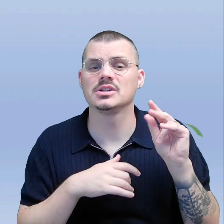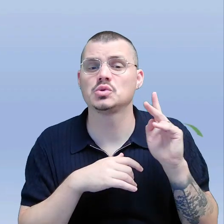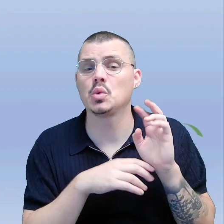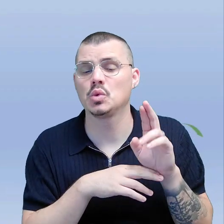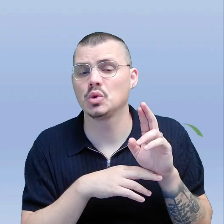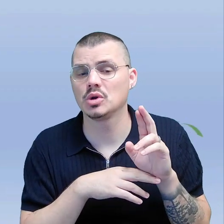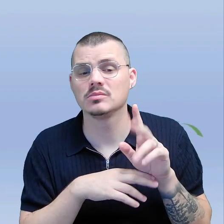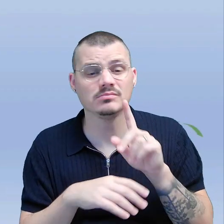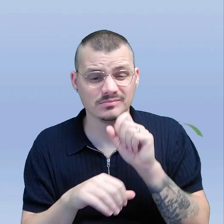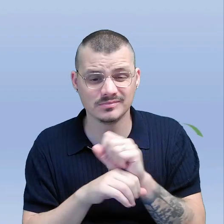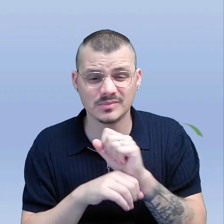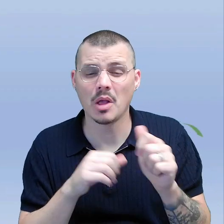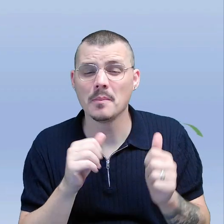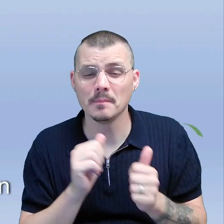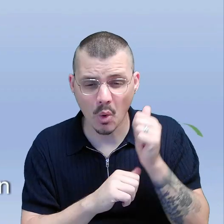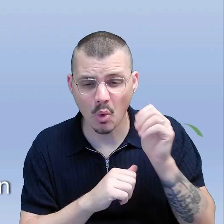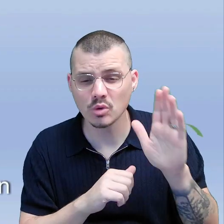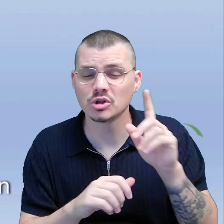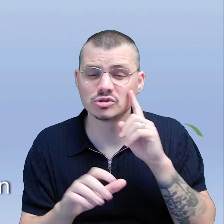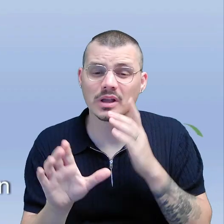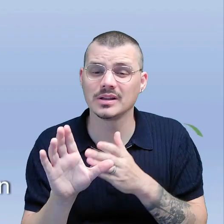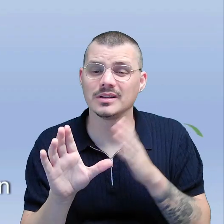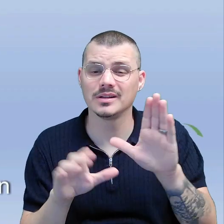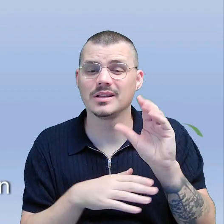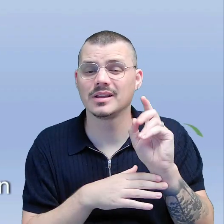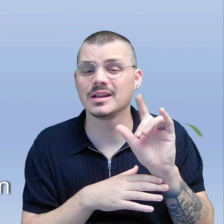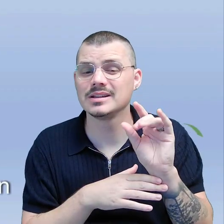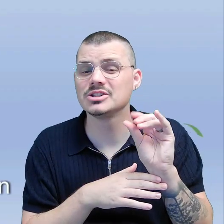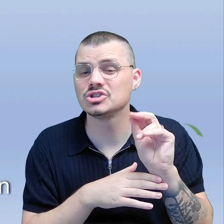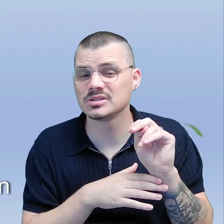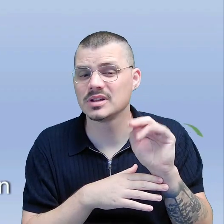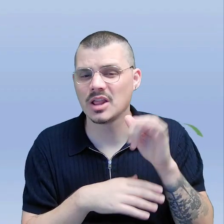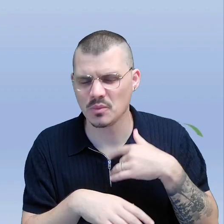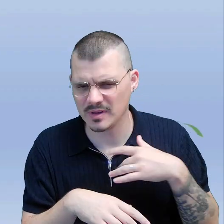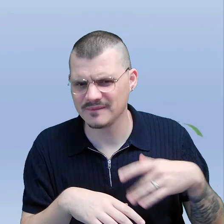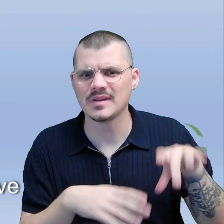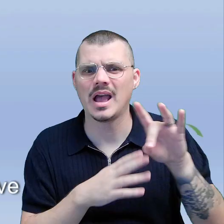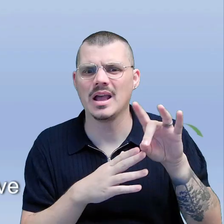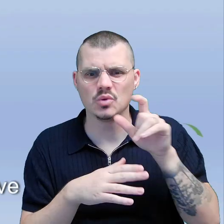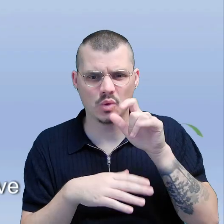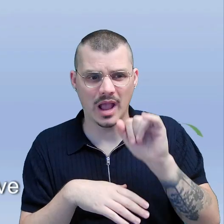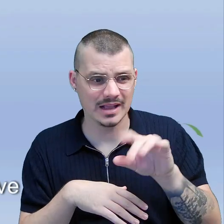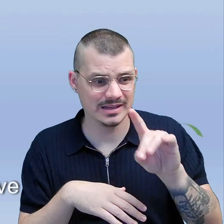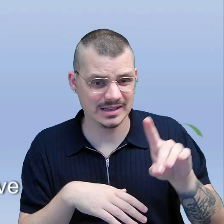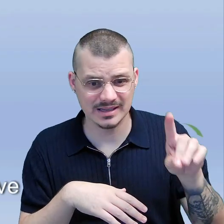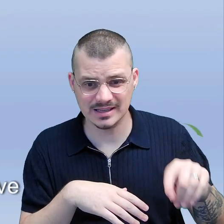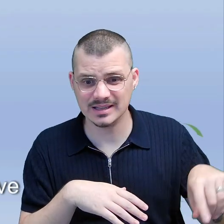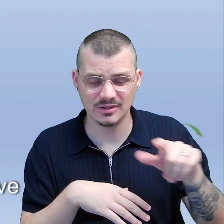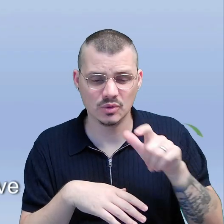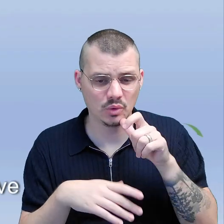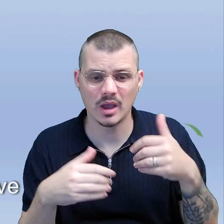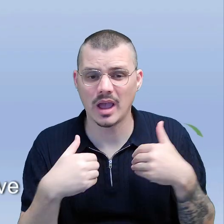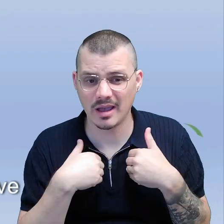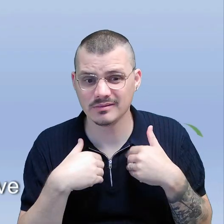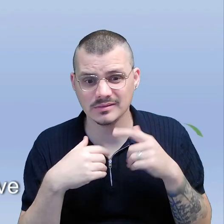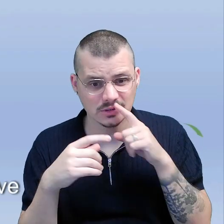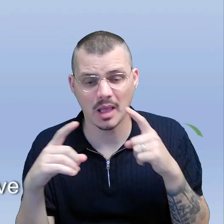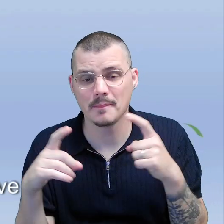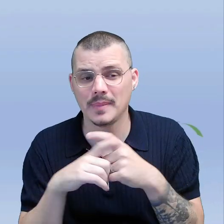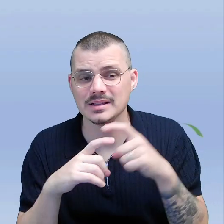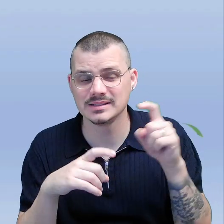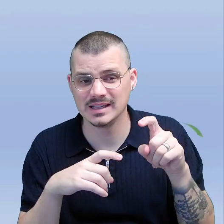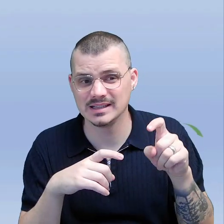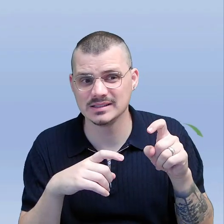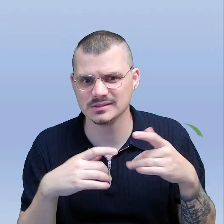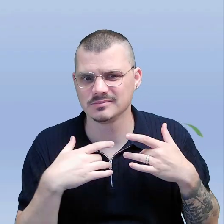disorder, which is in fact the most common psychiatric condition that we find in people with IDD who